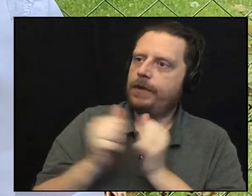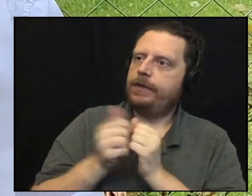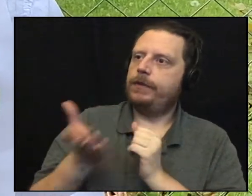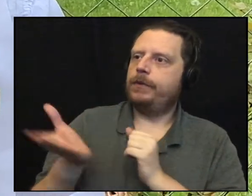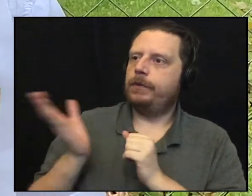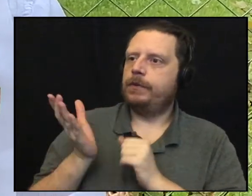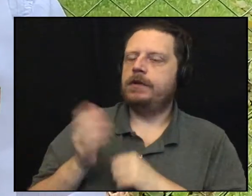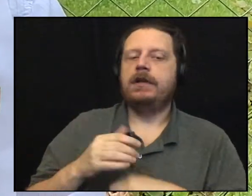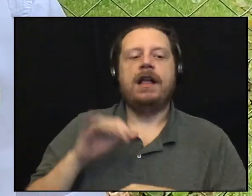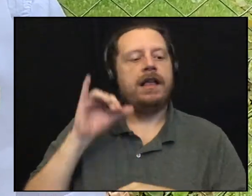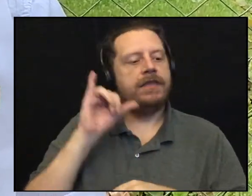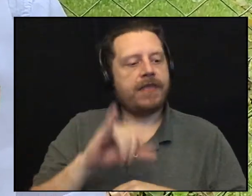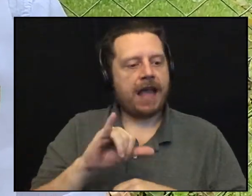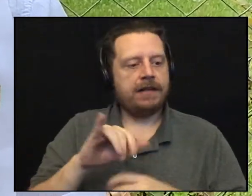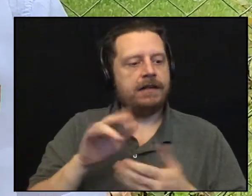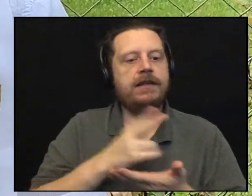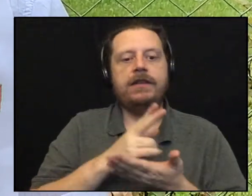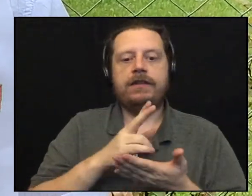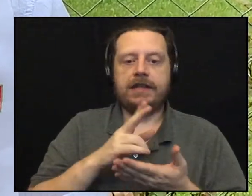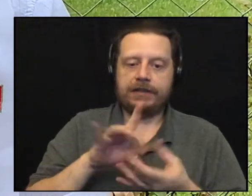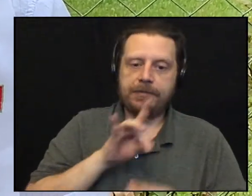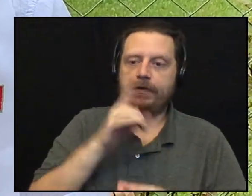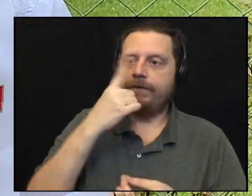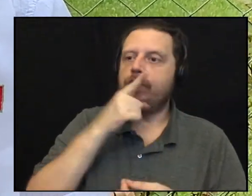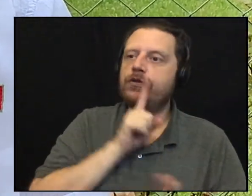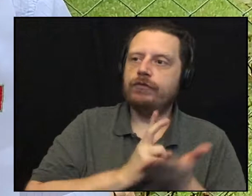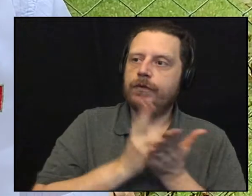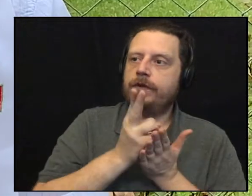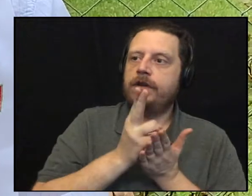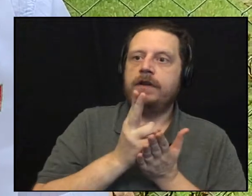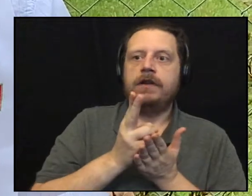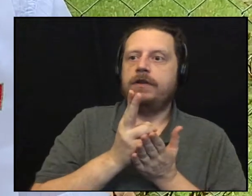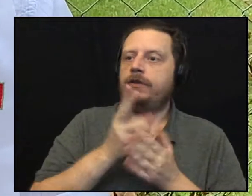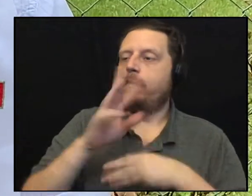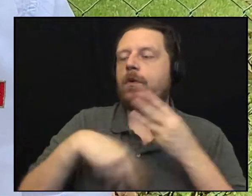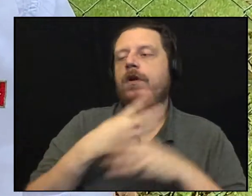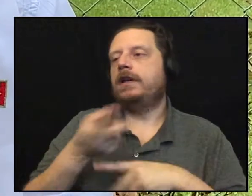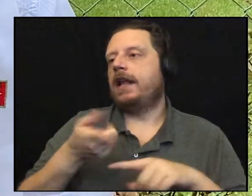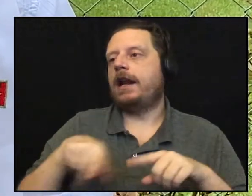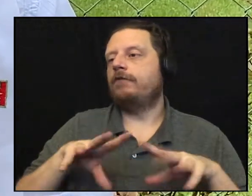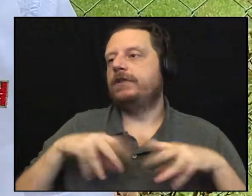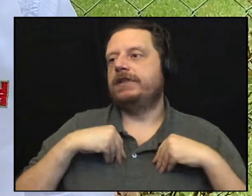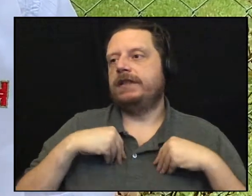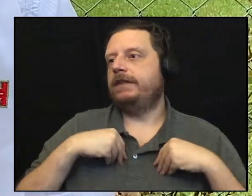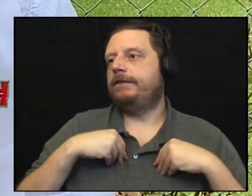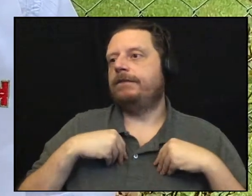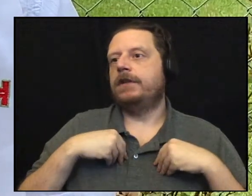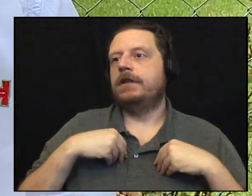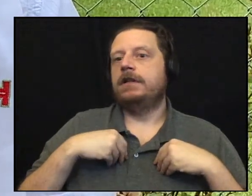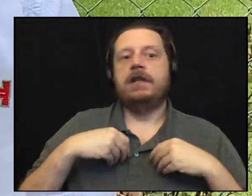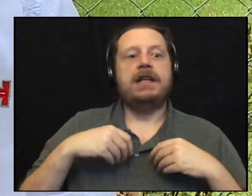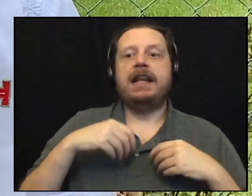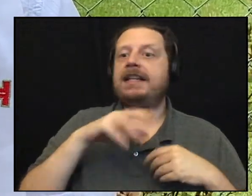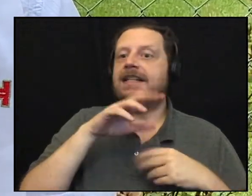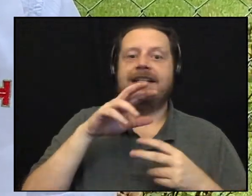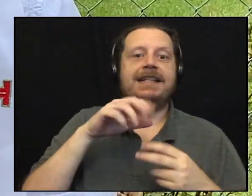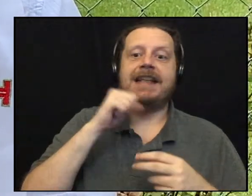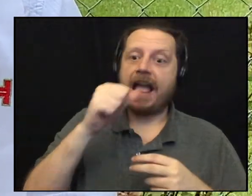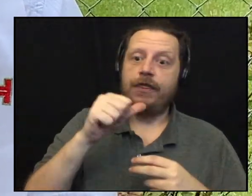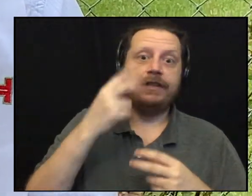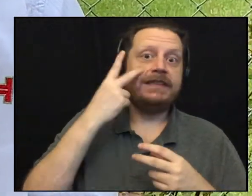This is the Spirit of truth, whom the world cannot receive, because it neither sees him nor knows him.